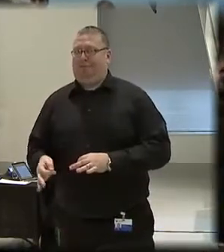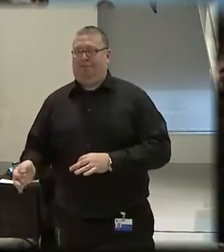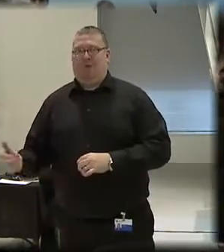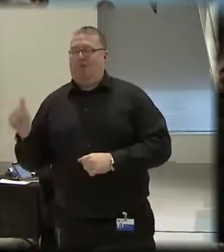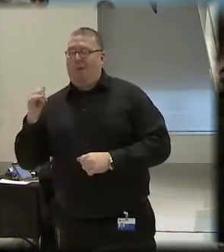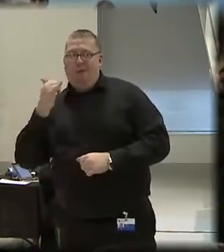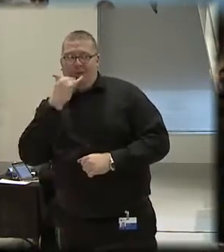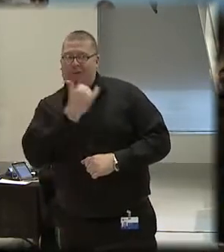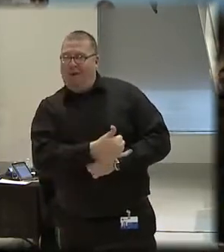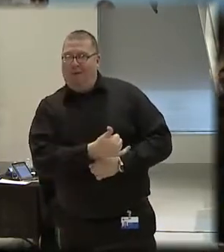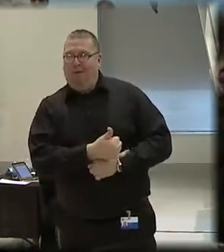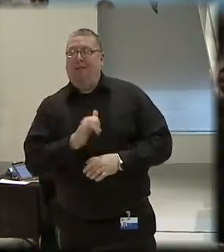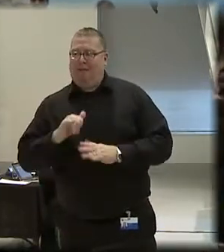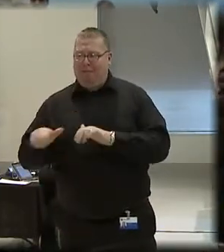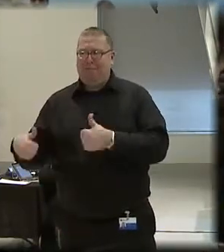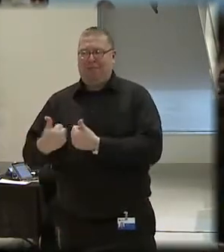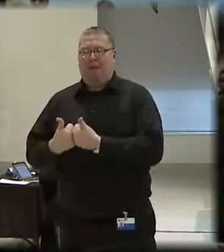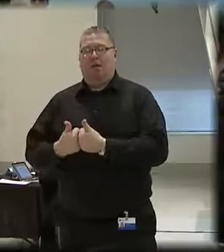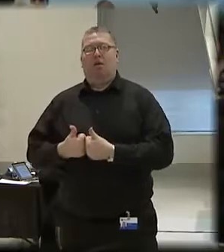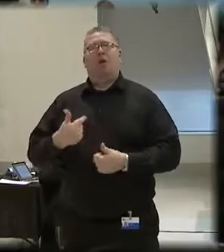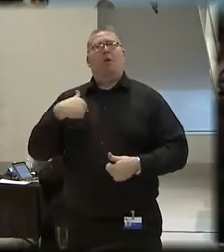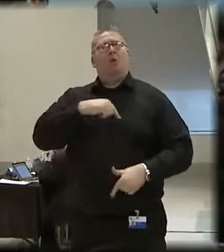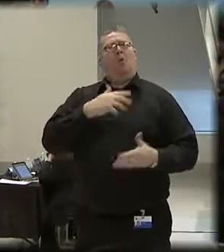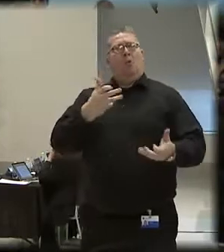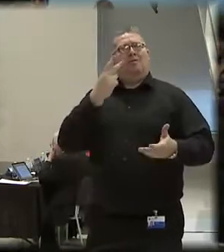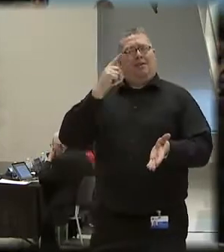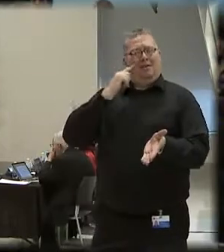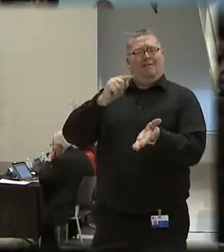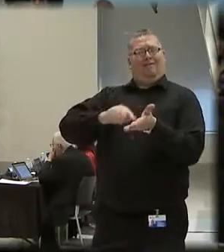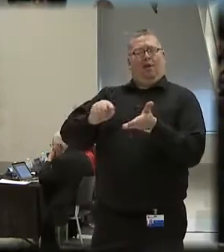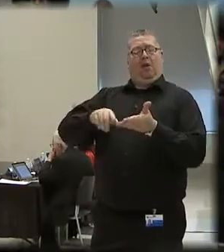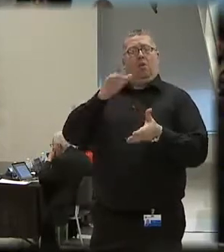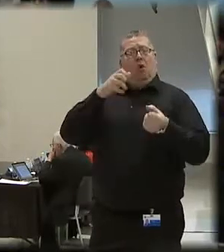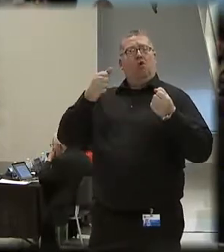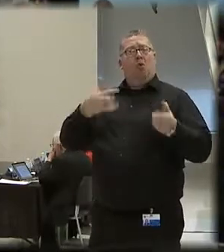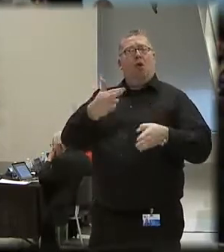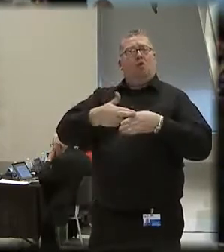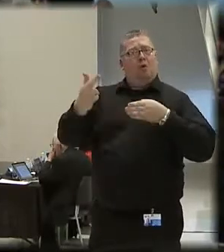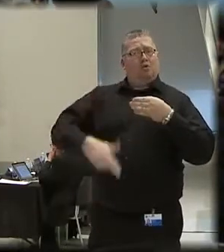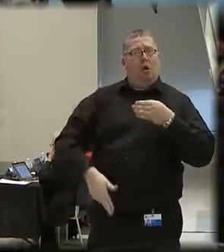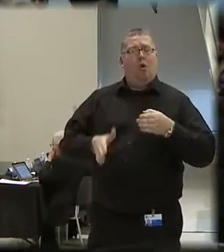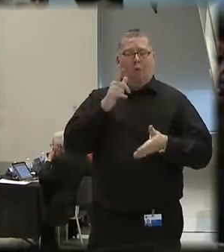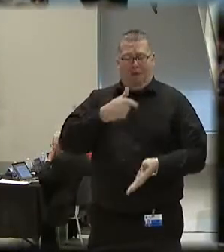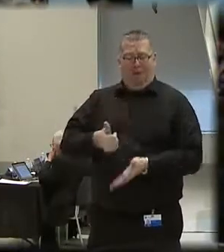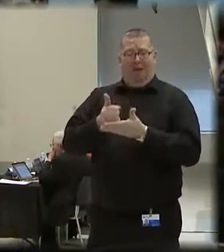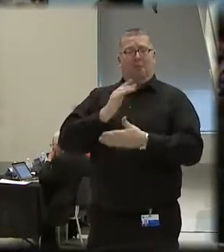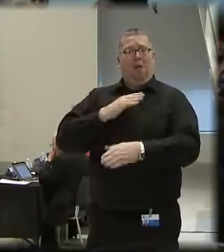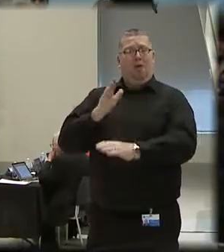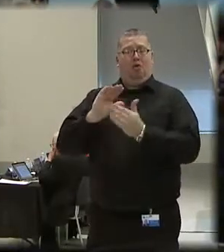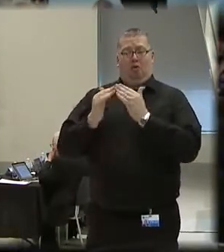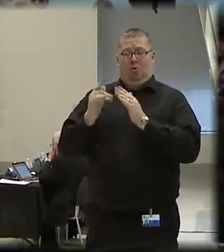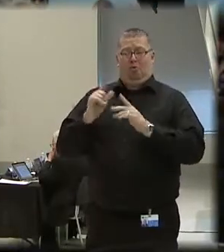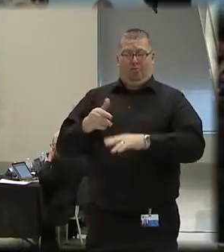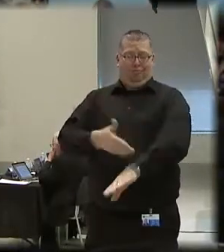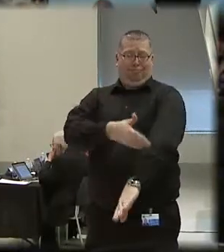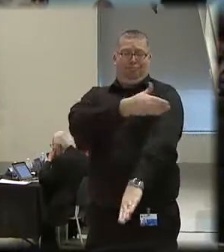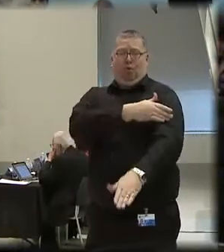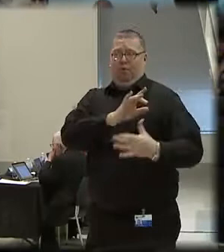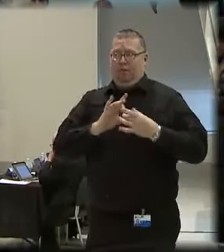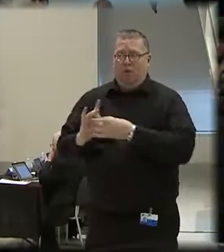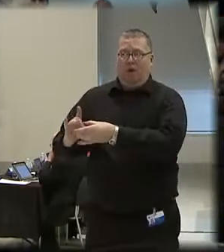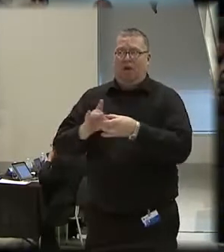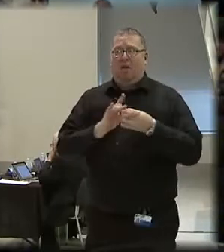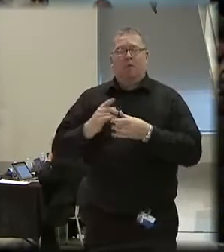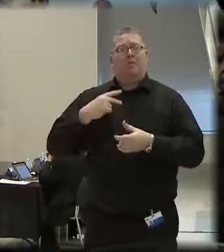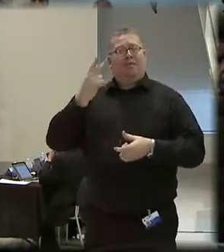what we're calling for here is the type of investigation that we think will get results, that will help bring our communities closer together, that will help law enforcement and